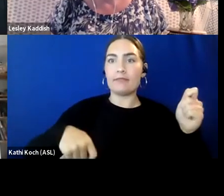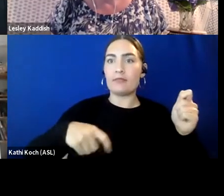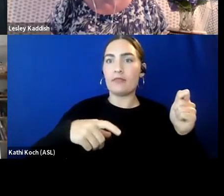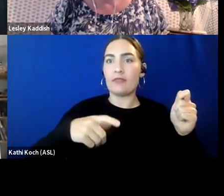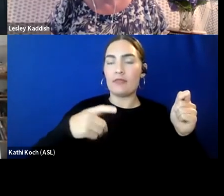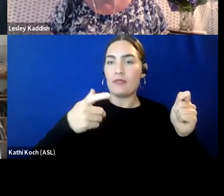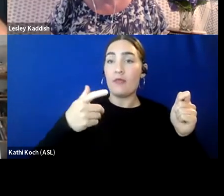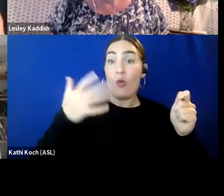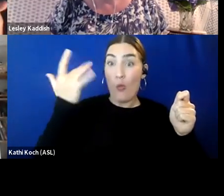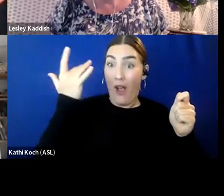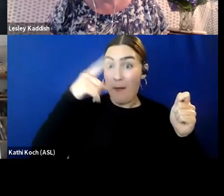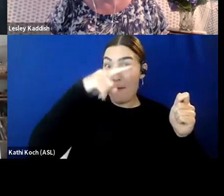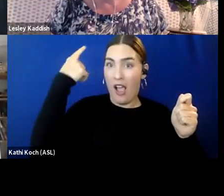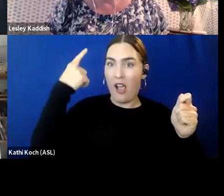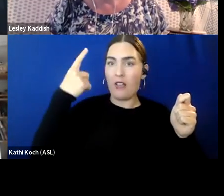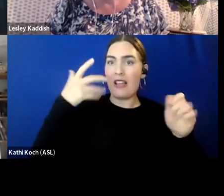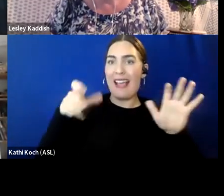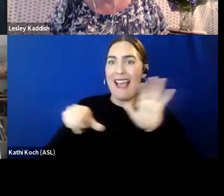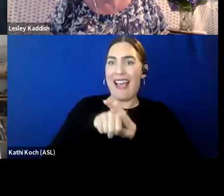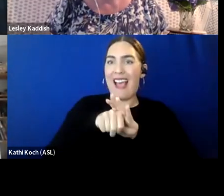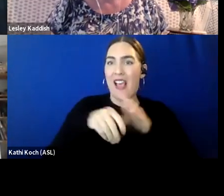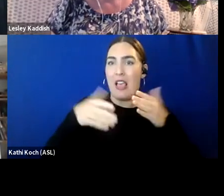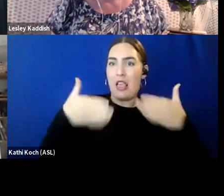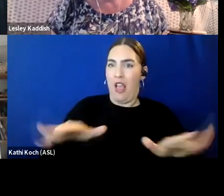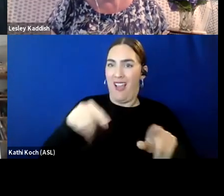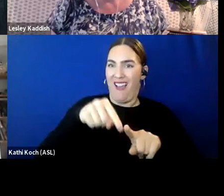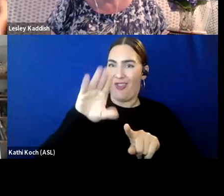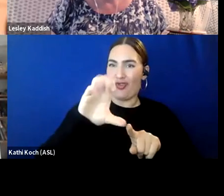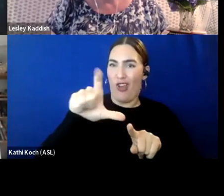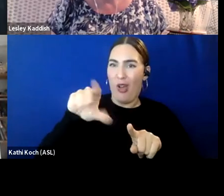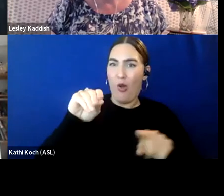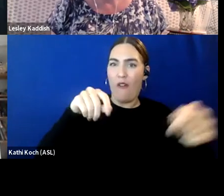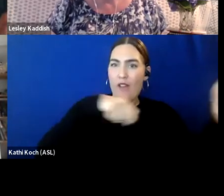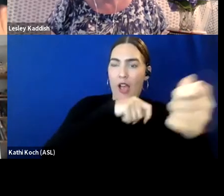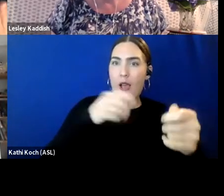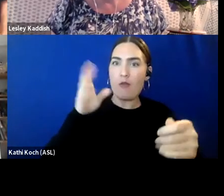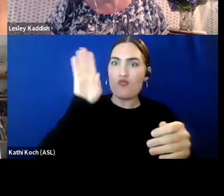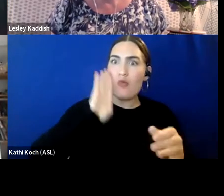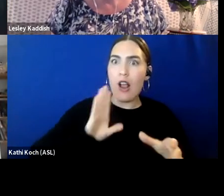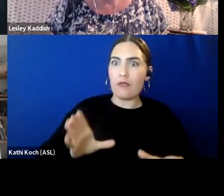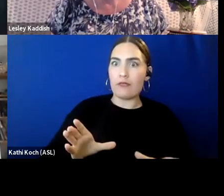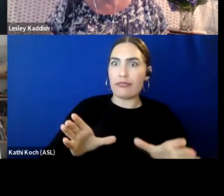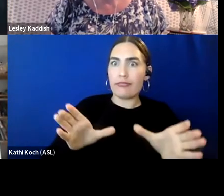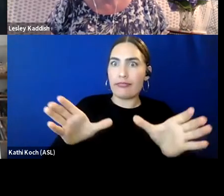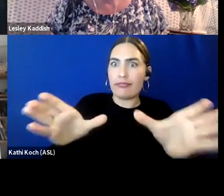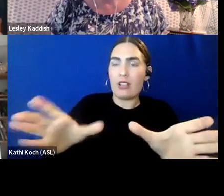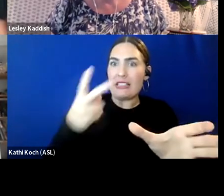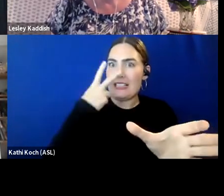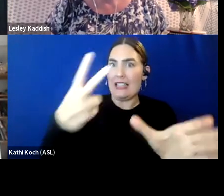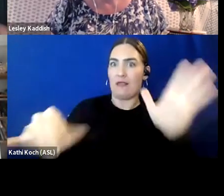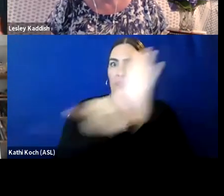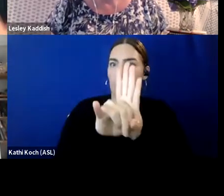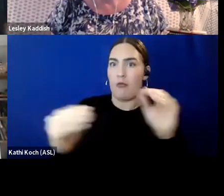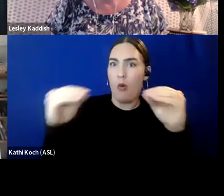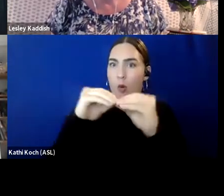and the sound. So everybody's in black, they're in the background. And here was like, we were having this conversation about what is